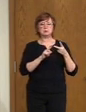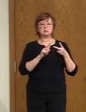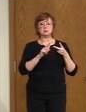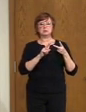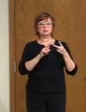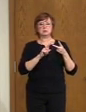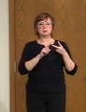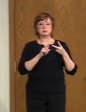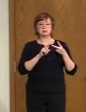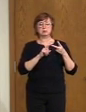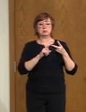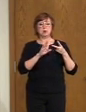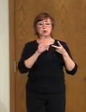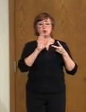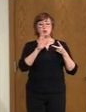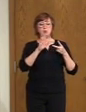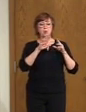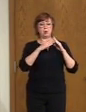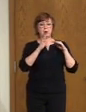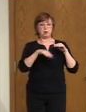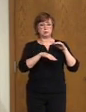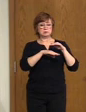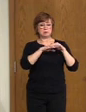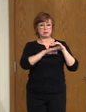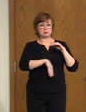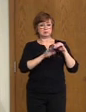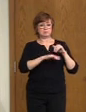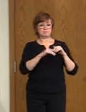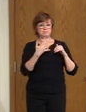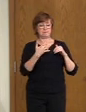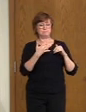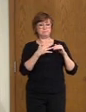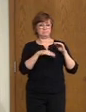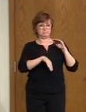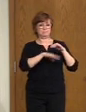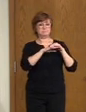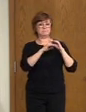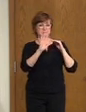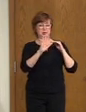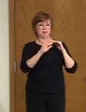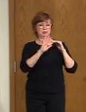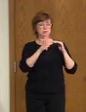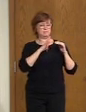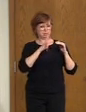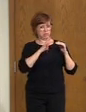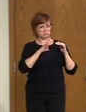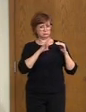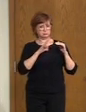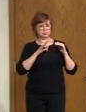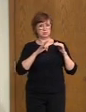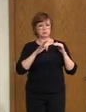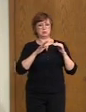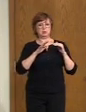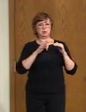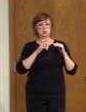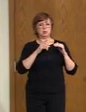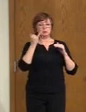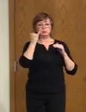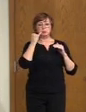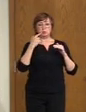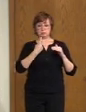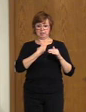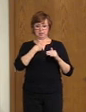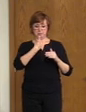of 5, you should not be meeting anyone else socially. If you live on your own, you can meet one person, the same one